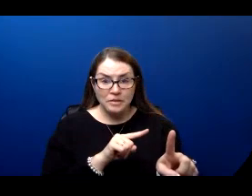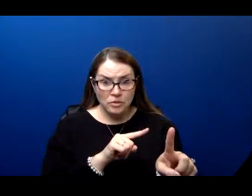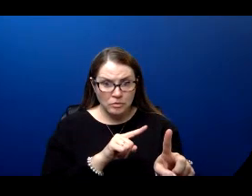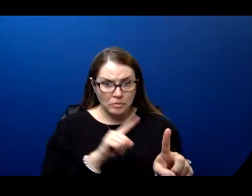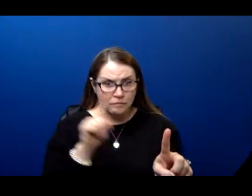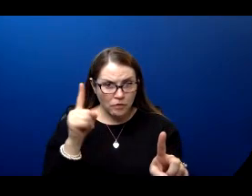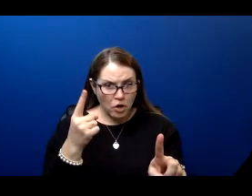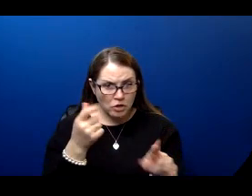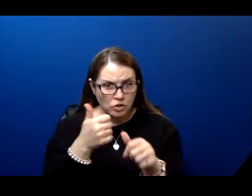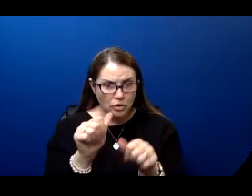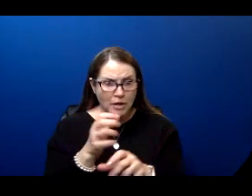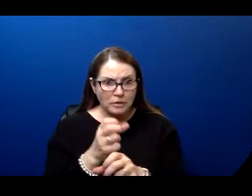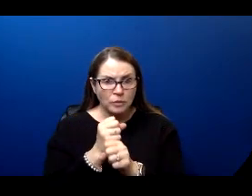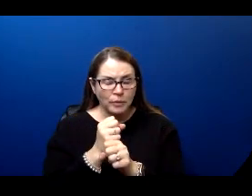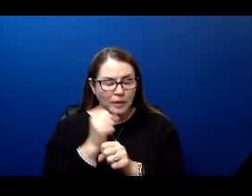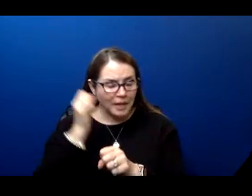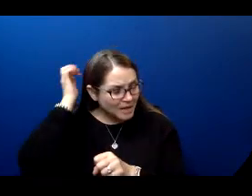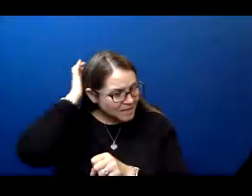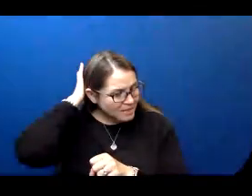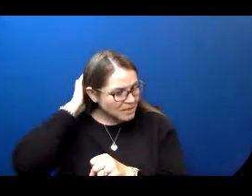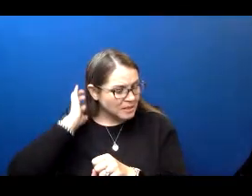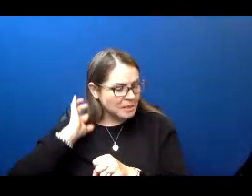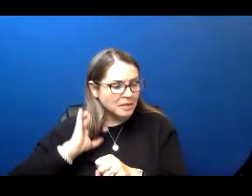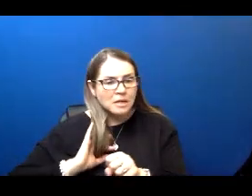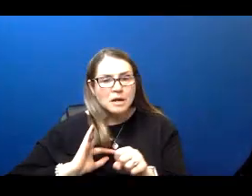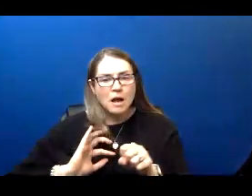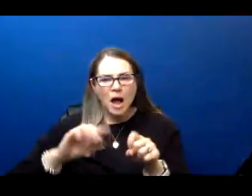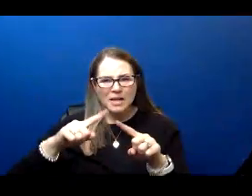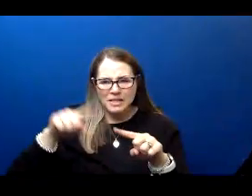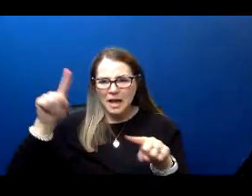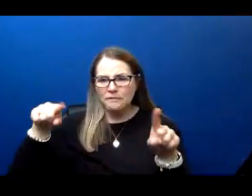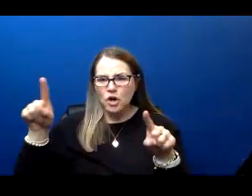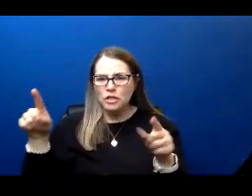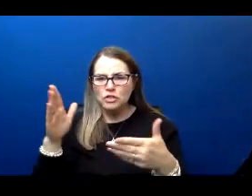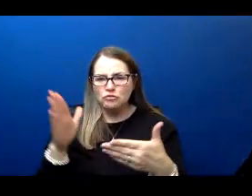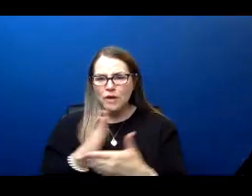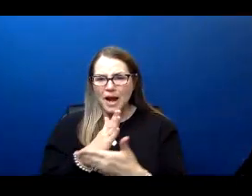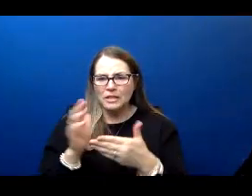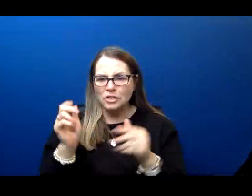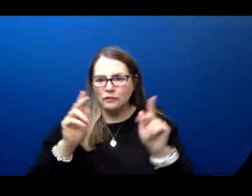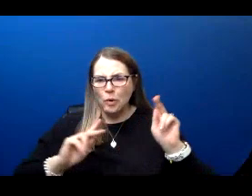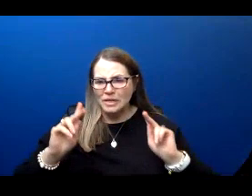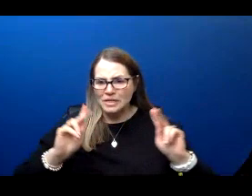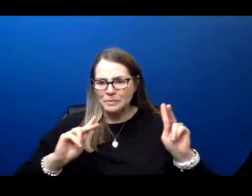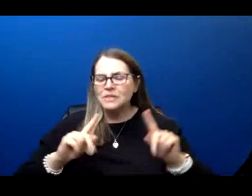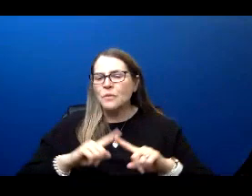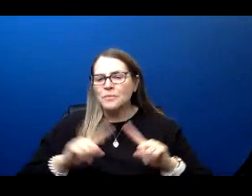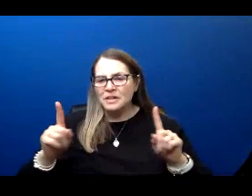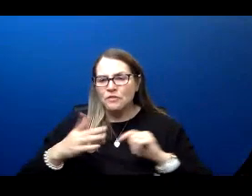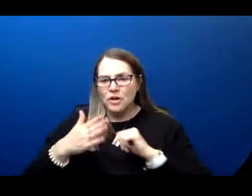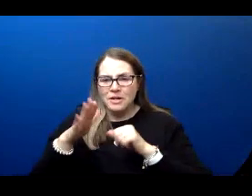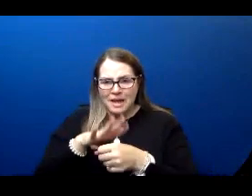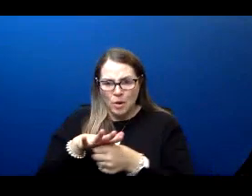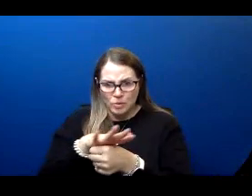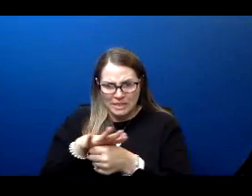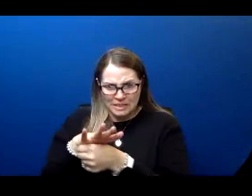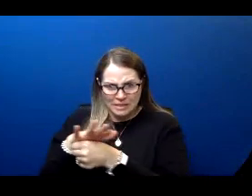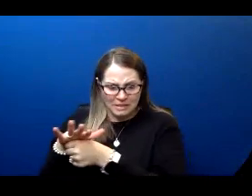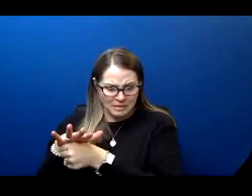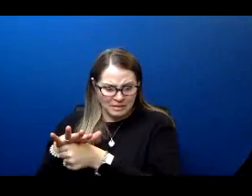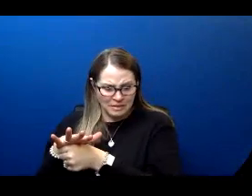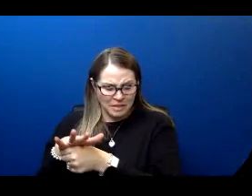get a diverse range of participants from different counties and things like that. So